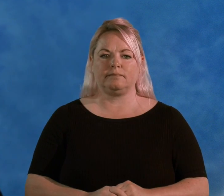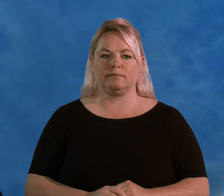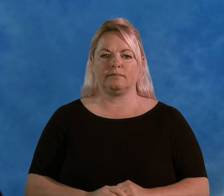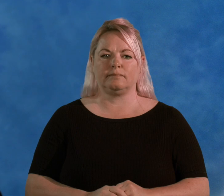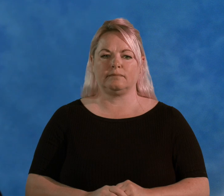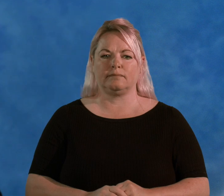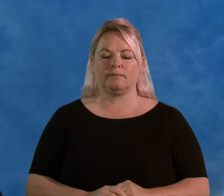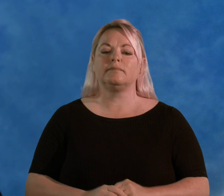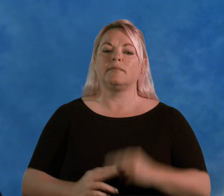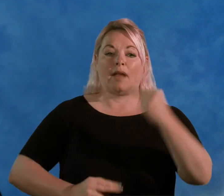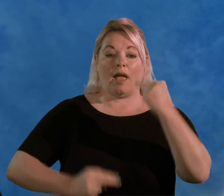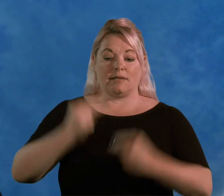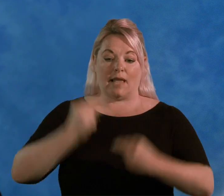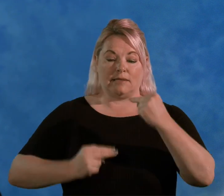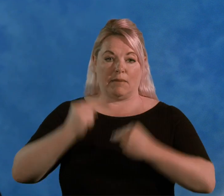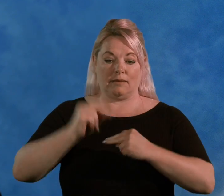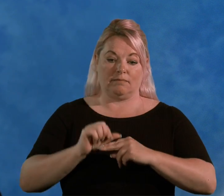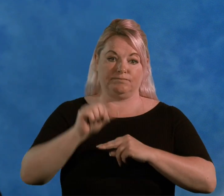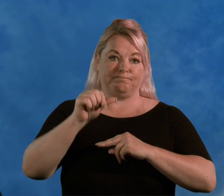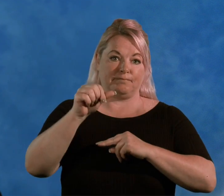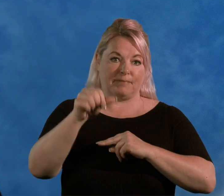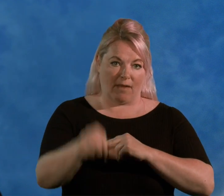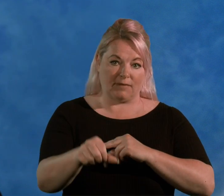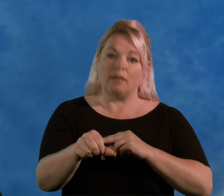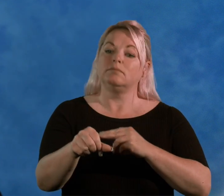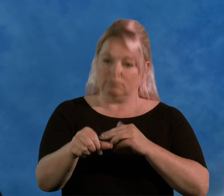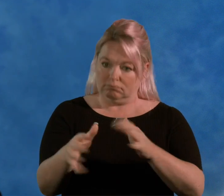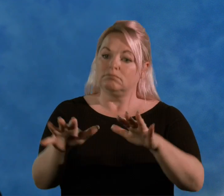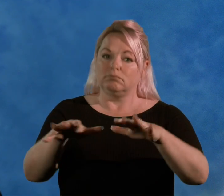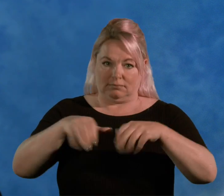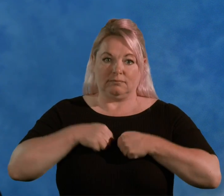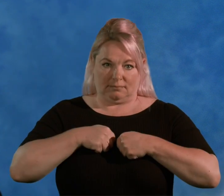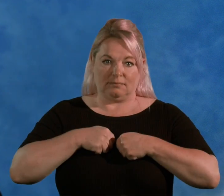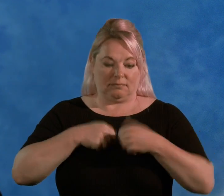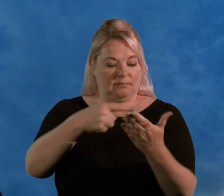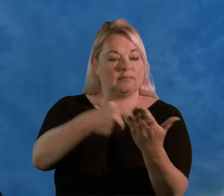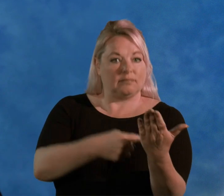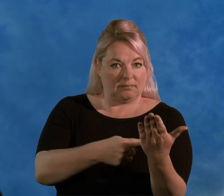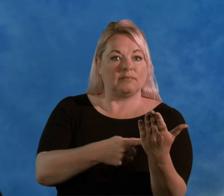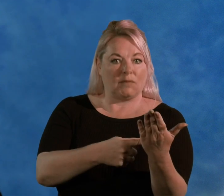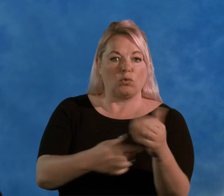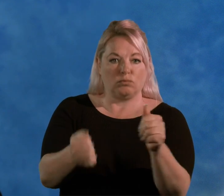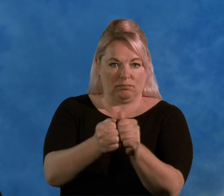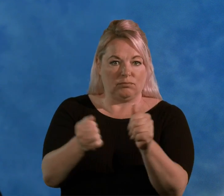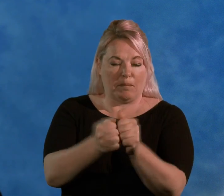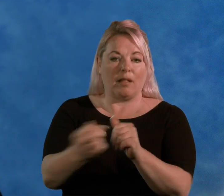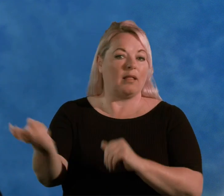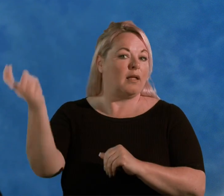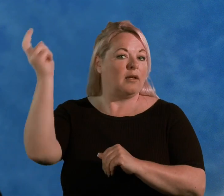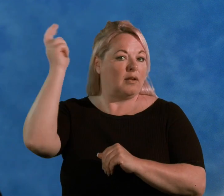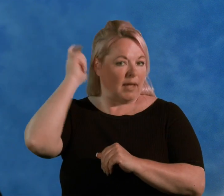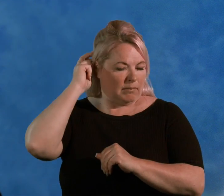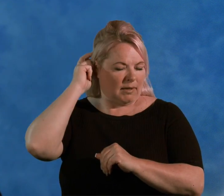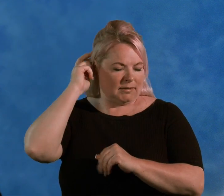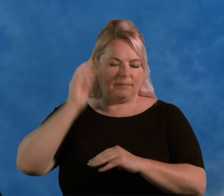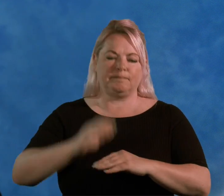So after the assessments, I was accepted as being a good candidate